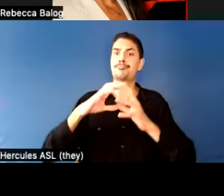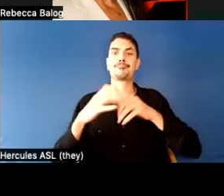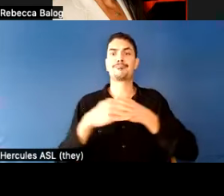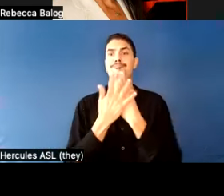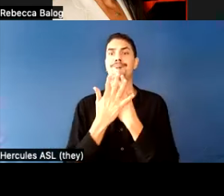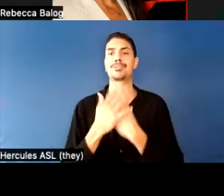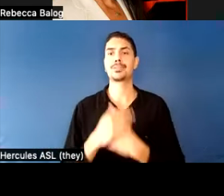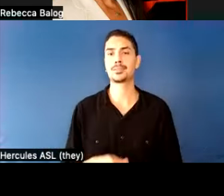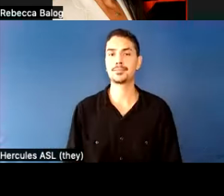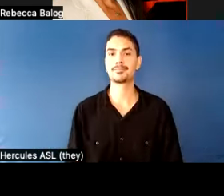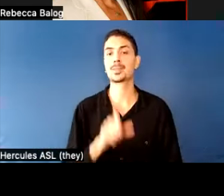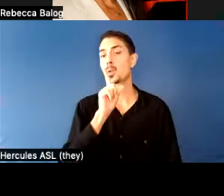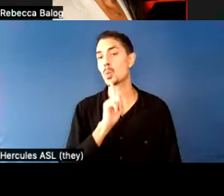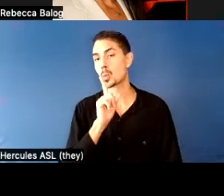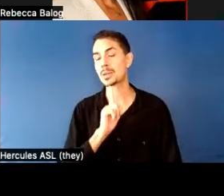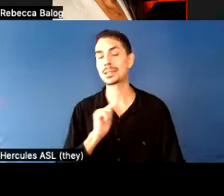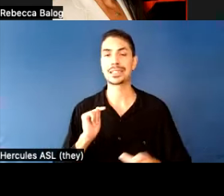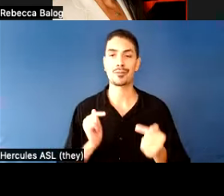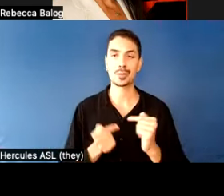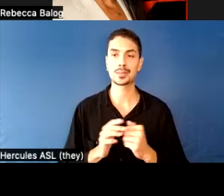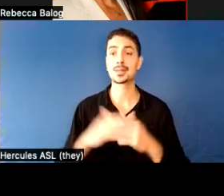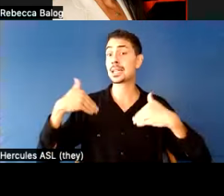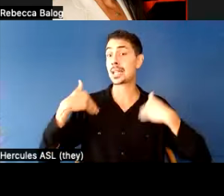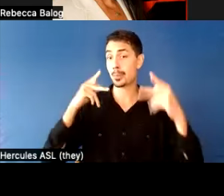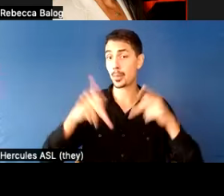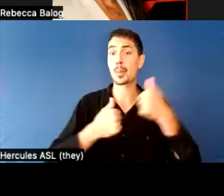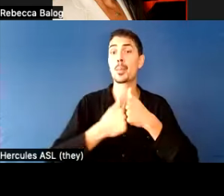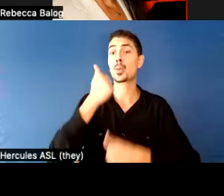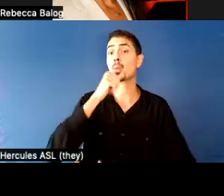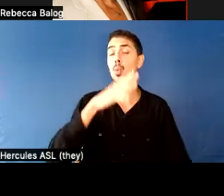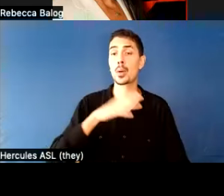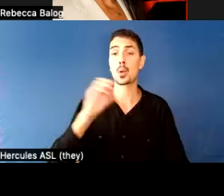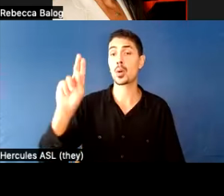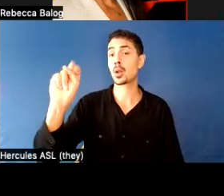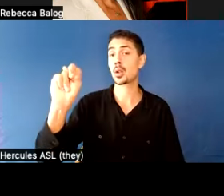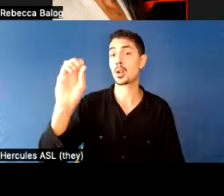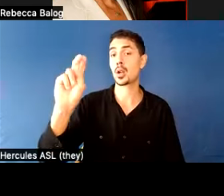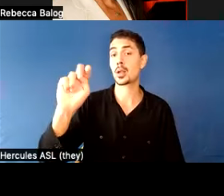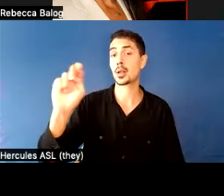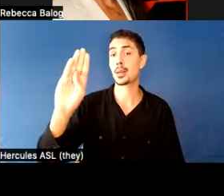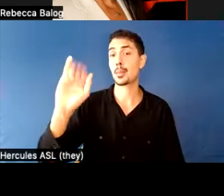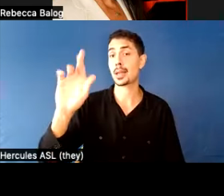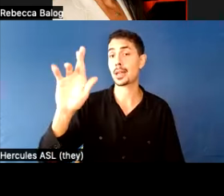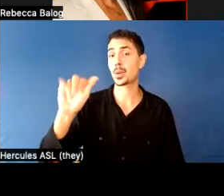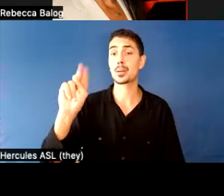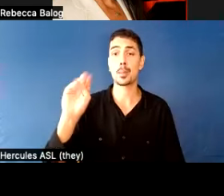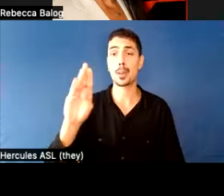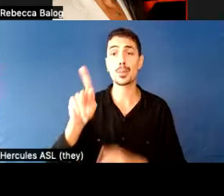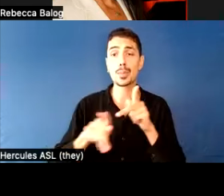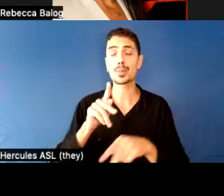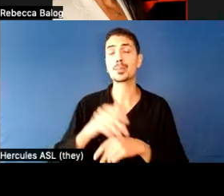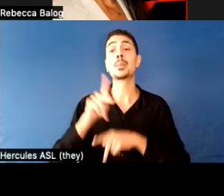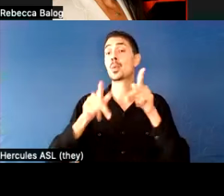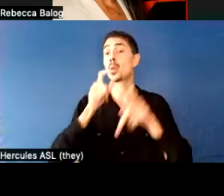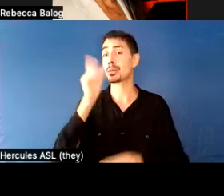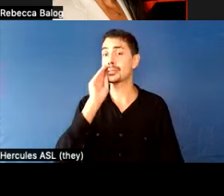Lonely and suffering, yep. Young people, mostly women or non-binary folks and folks experiencing homelessness. Oh